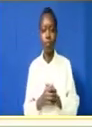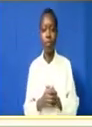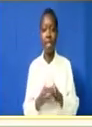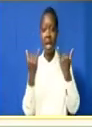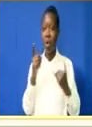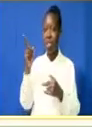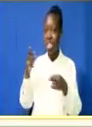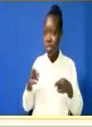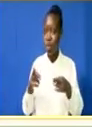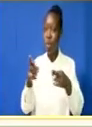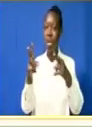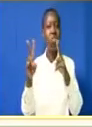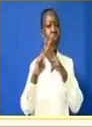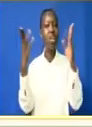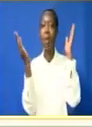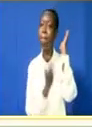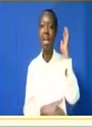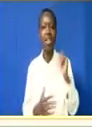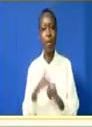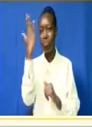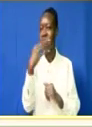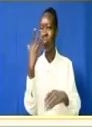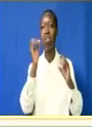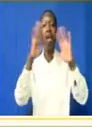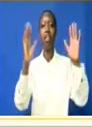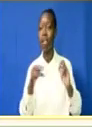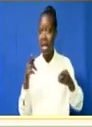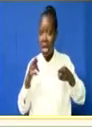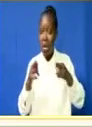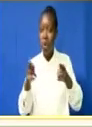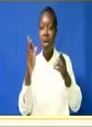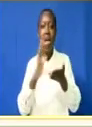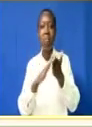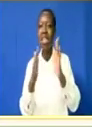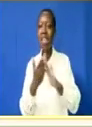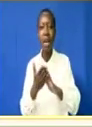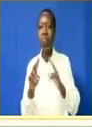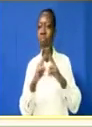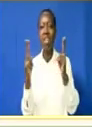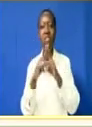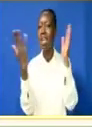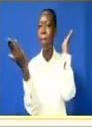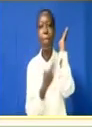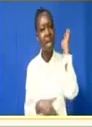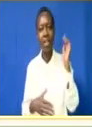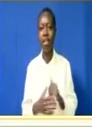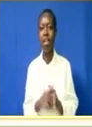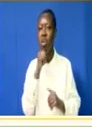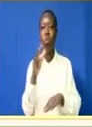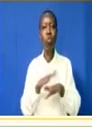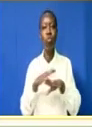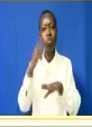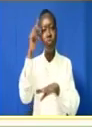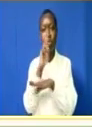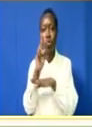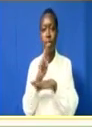road, those are some of the effects. It's a negative effect. The road has become unusable. Unusable, yeah. We go to the next one. Mm-hmm.